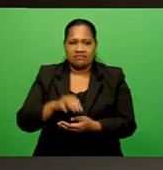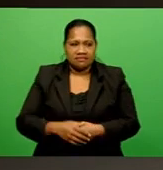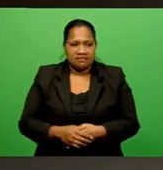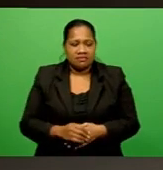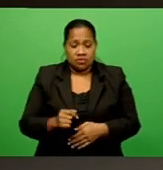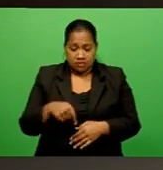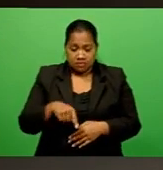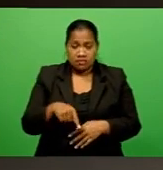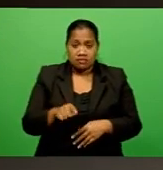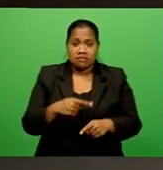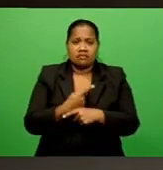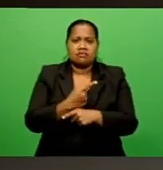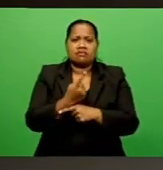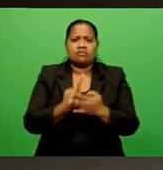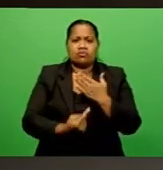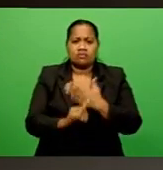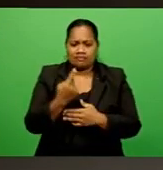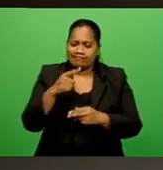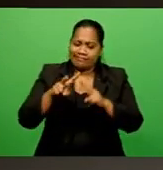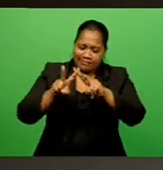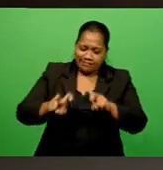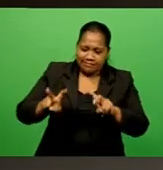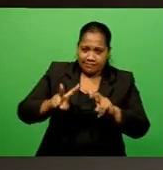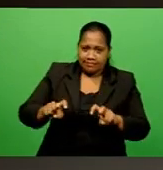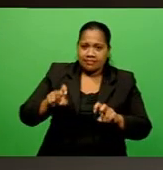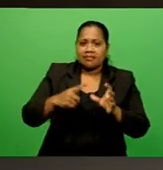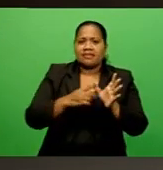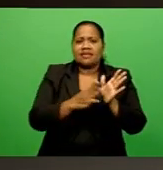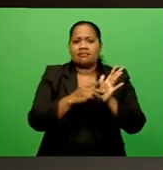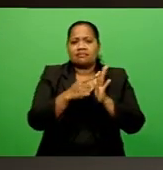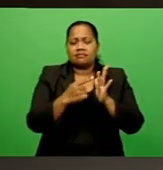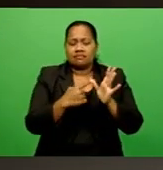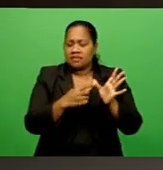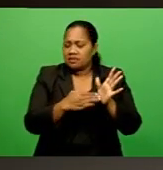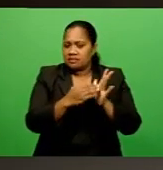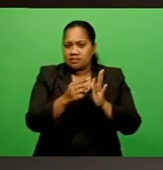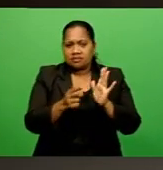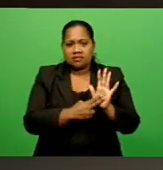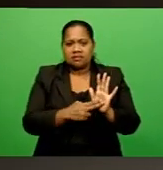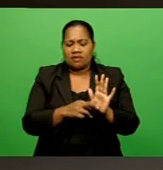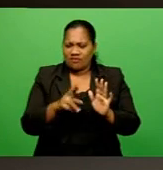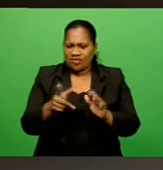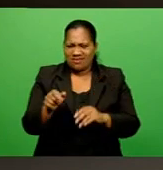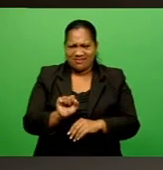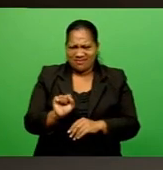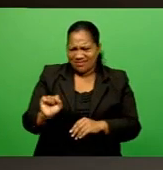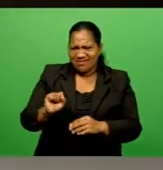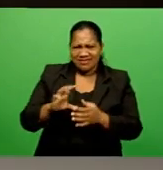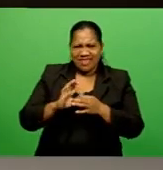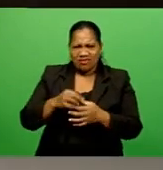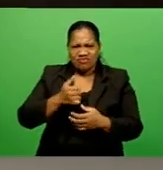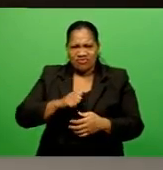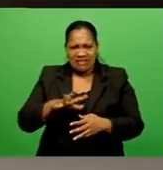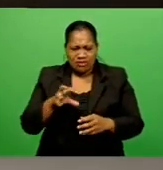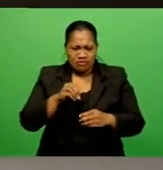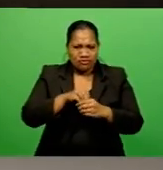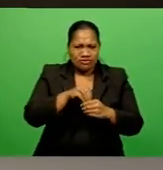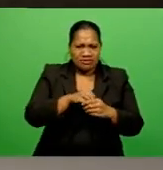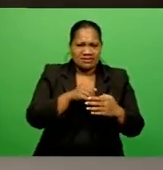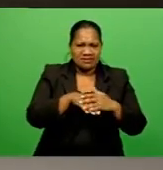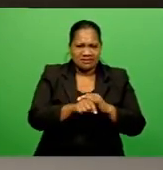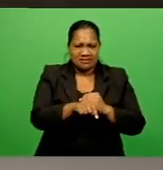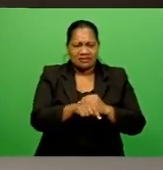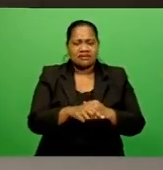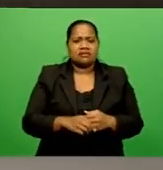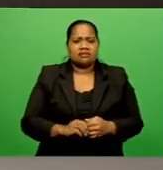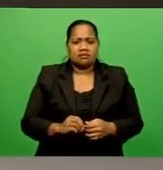of Connecticut said it was investigating Amazon for potential anti-competitive behaviour in digital books. There was no comment